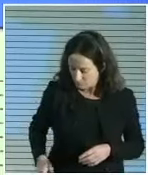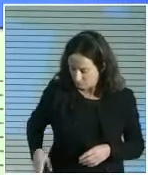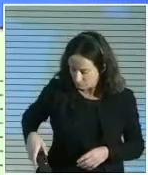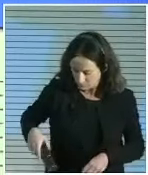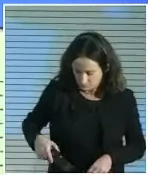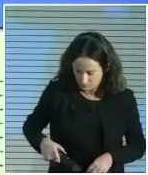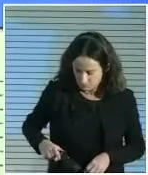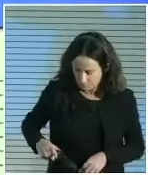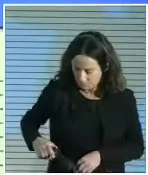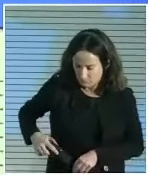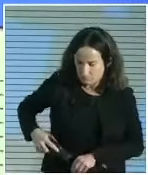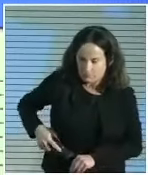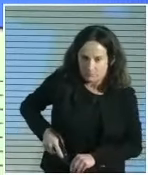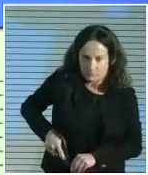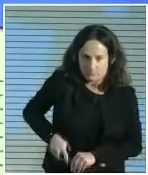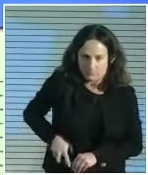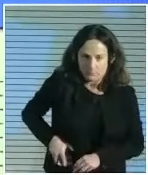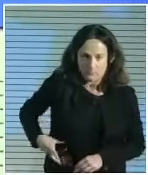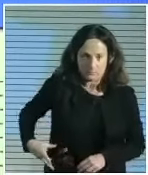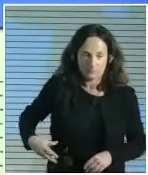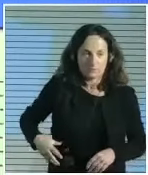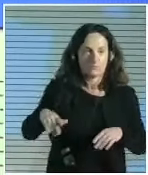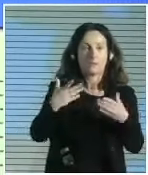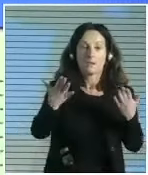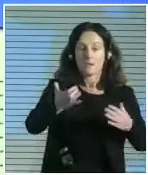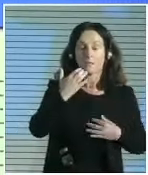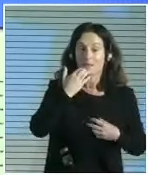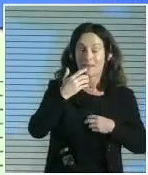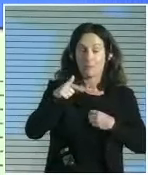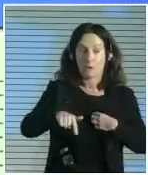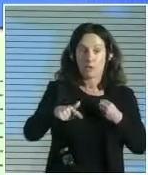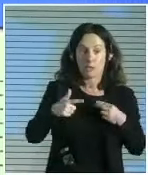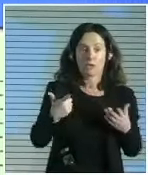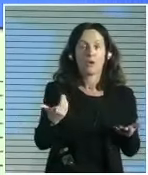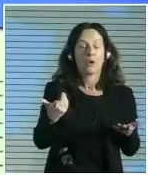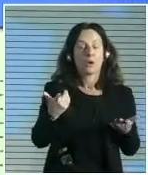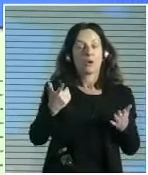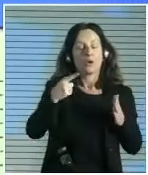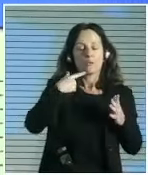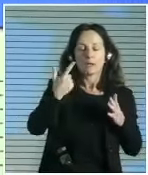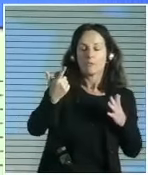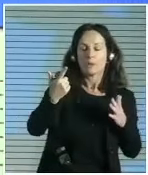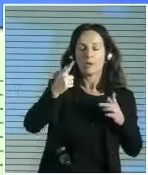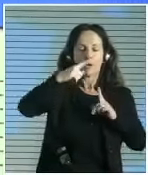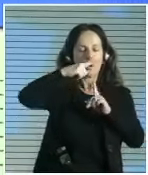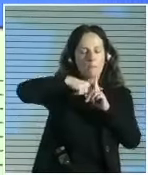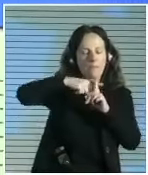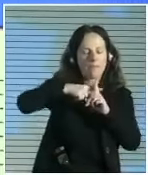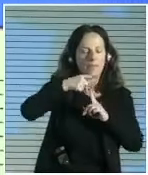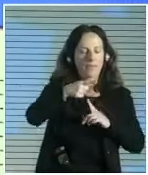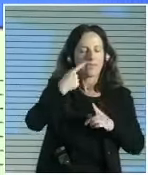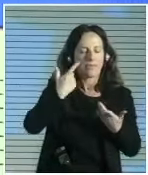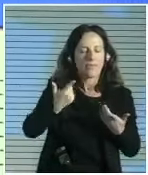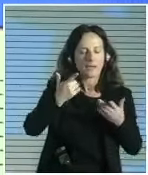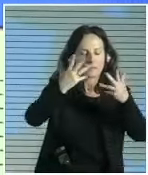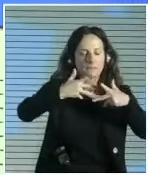specific activity, which is easily understandable, and which is considering that is a